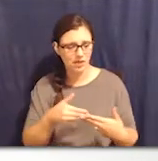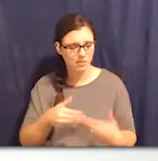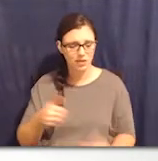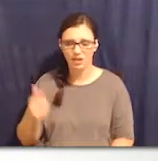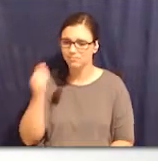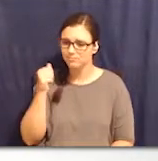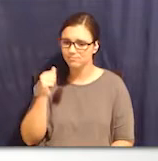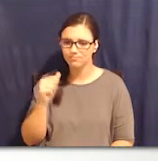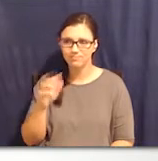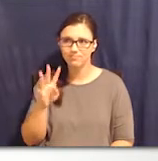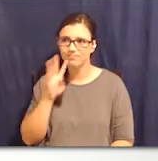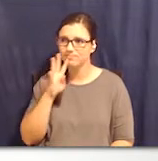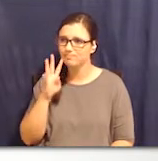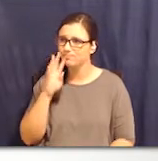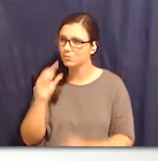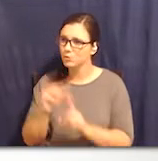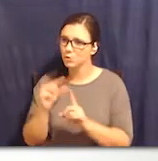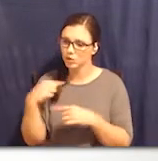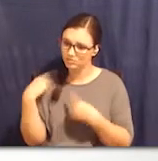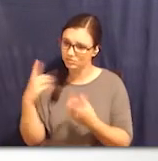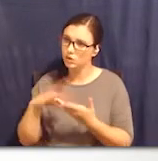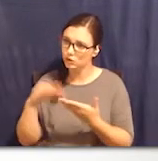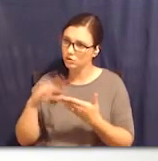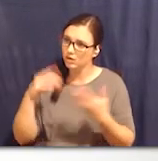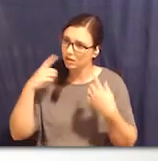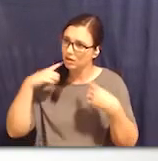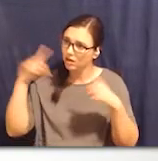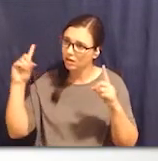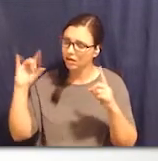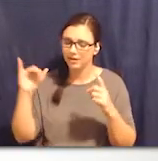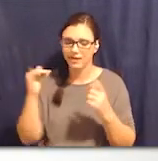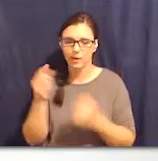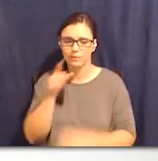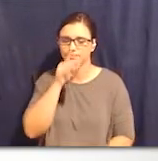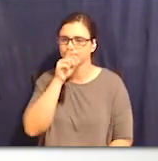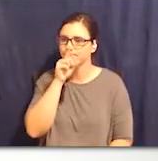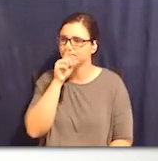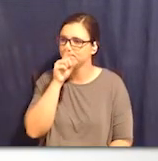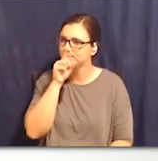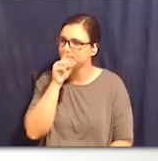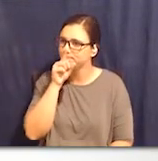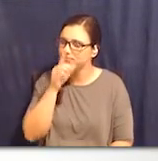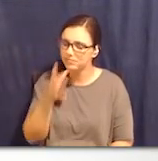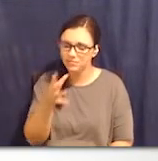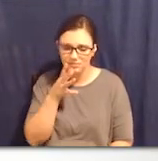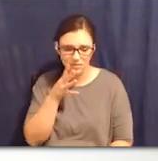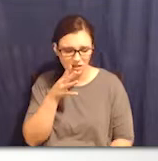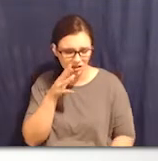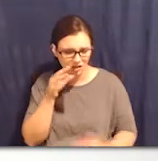Turning away, baby won't say words, shudder day by day.